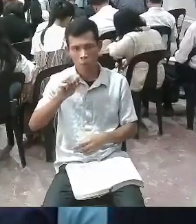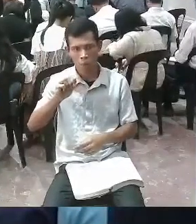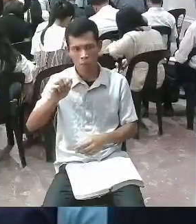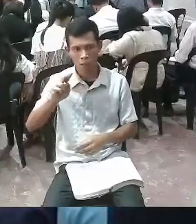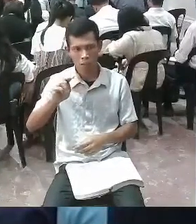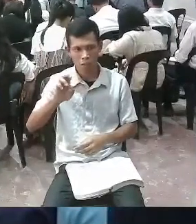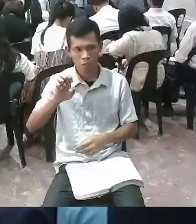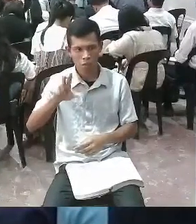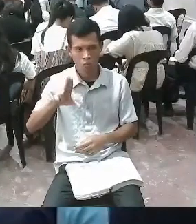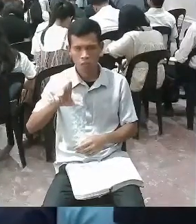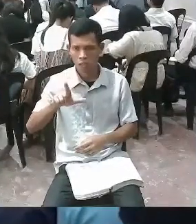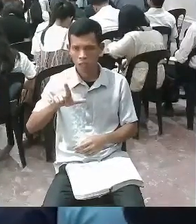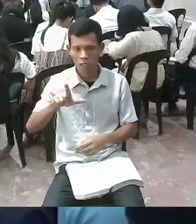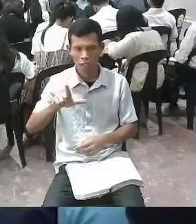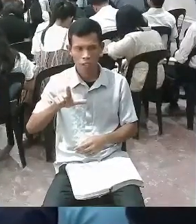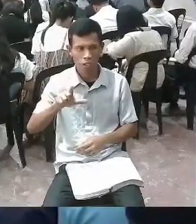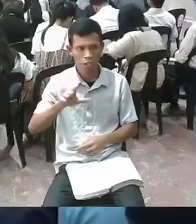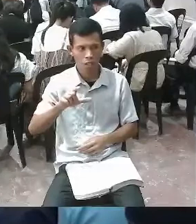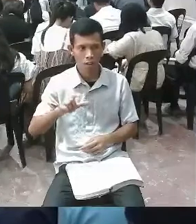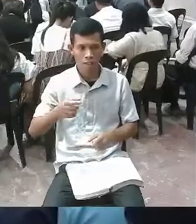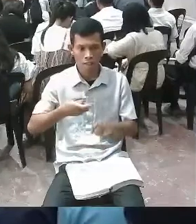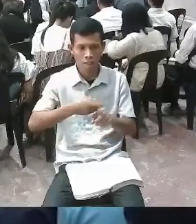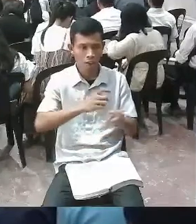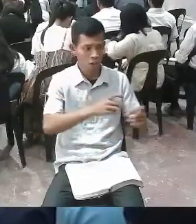From David's sin,